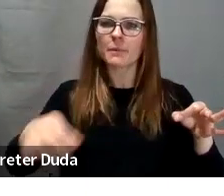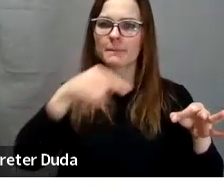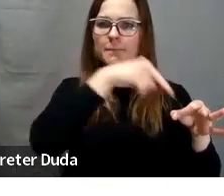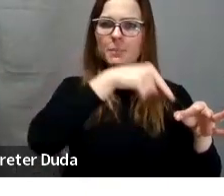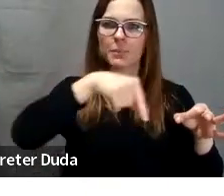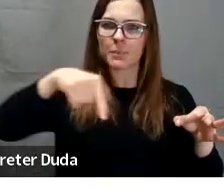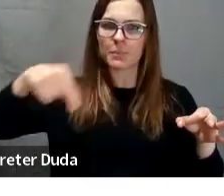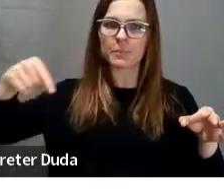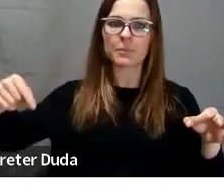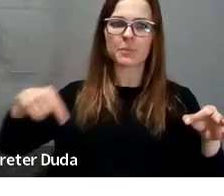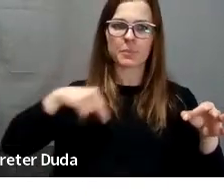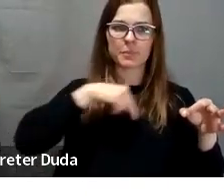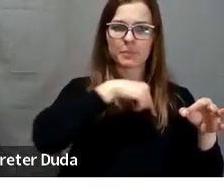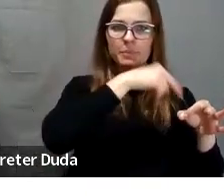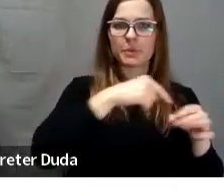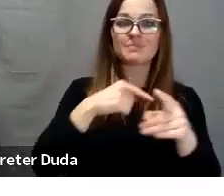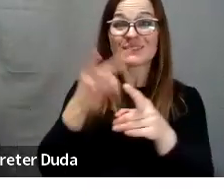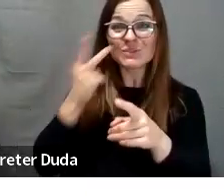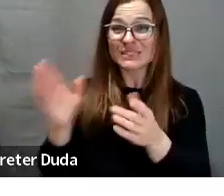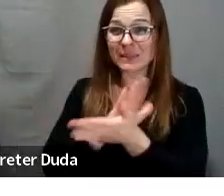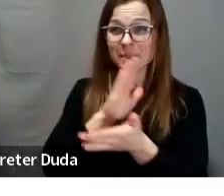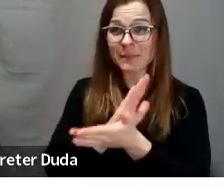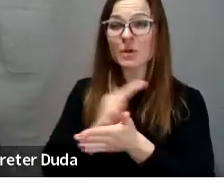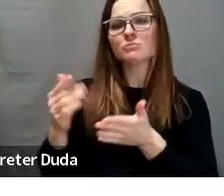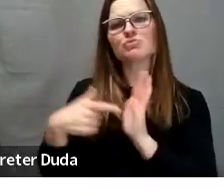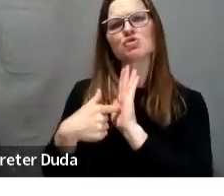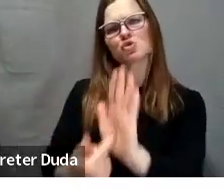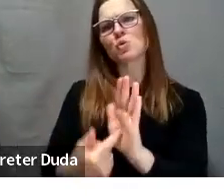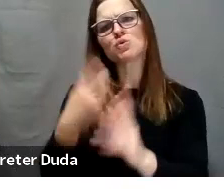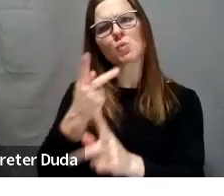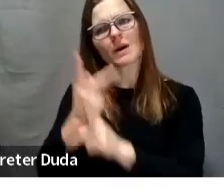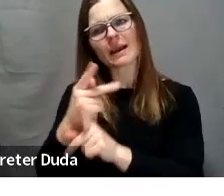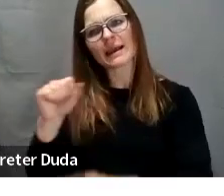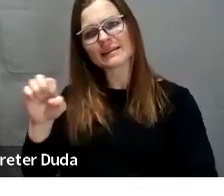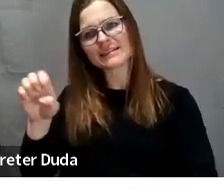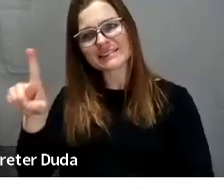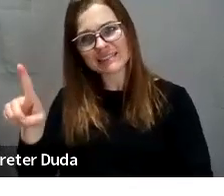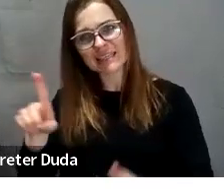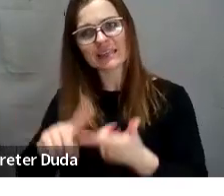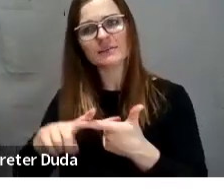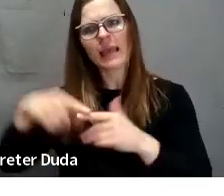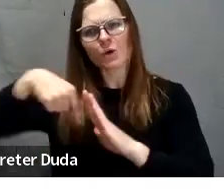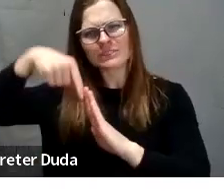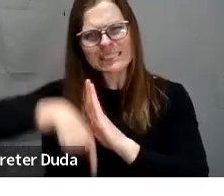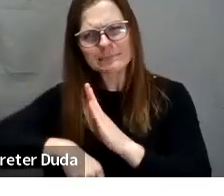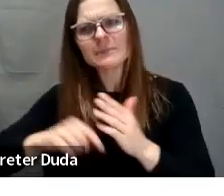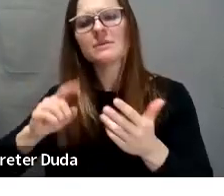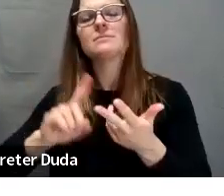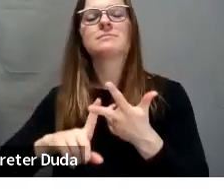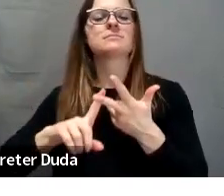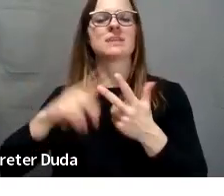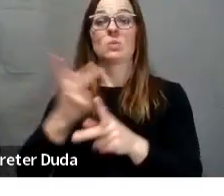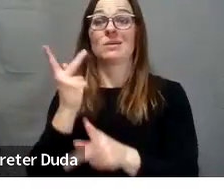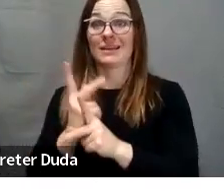guide that has the different types of seeds that you may be planting, along with how deep to plant them. And it also comes